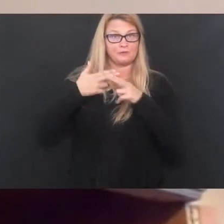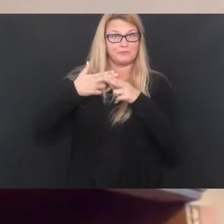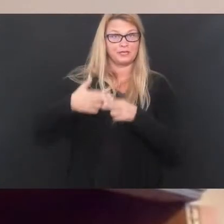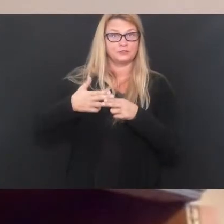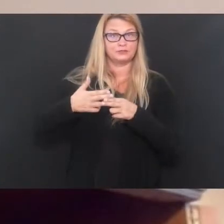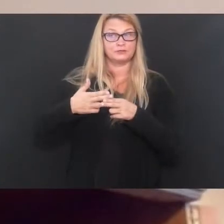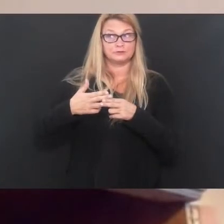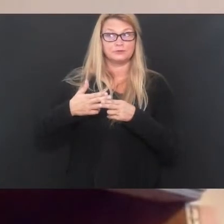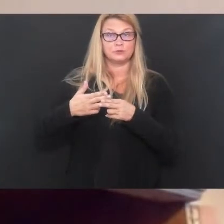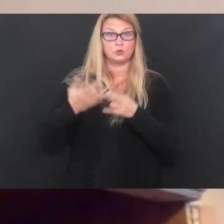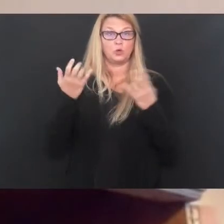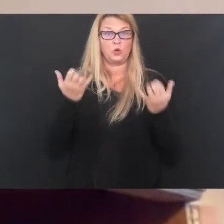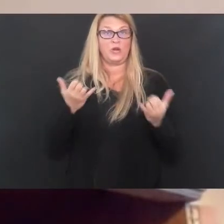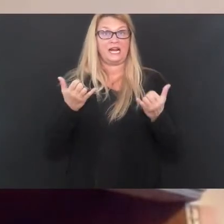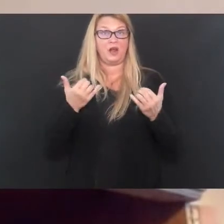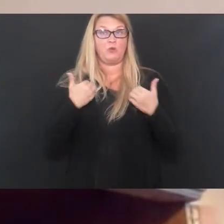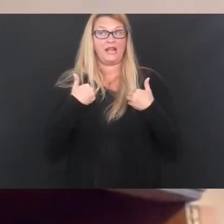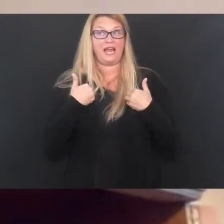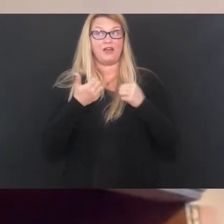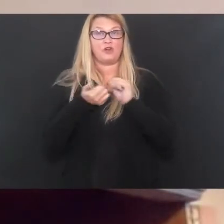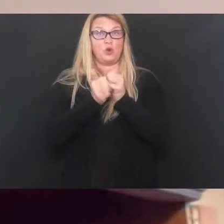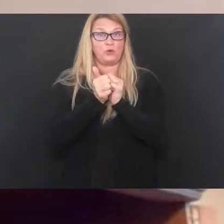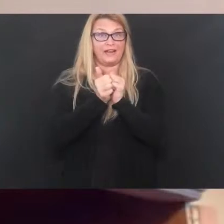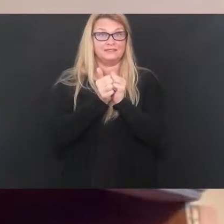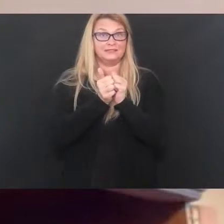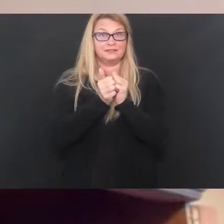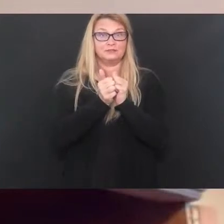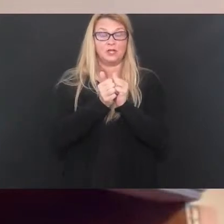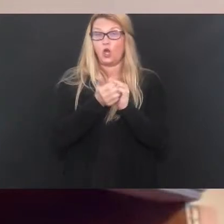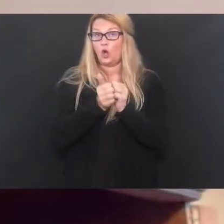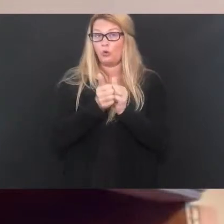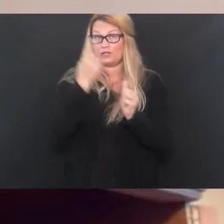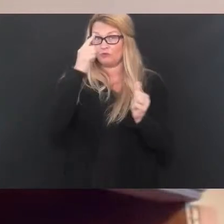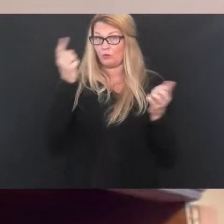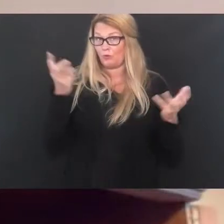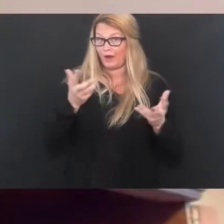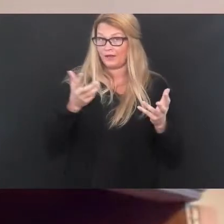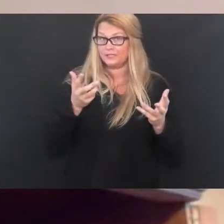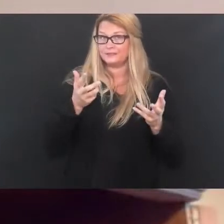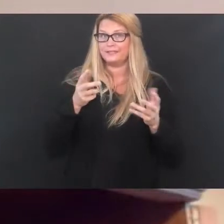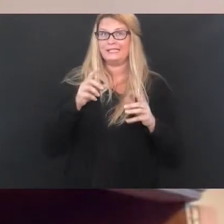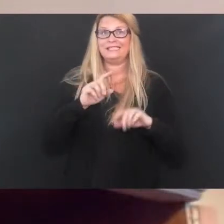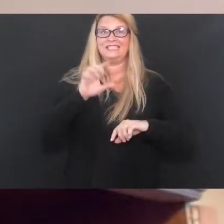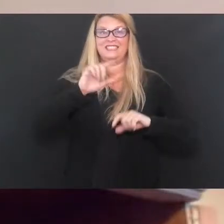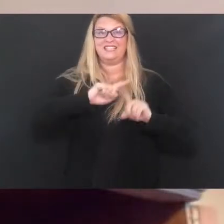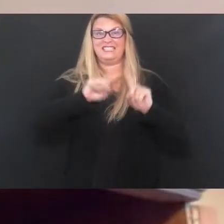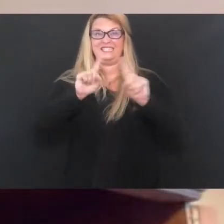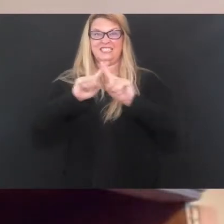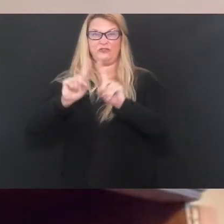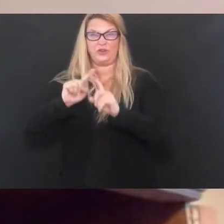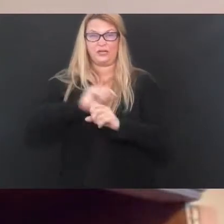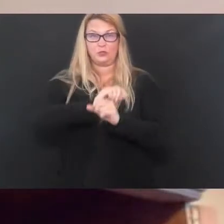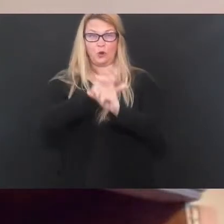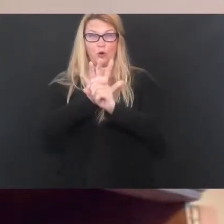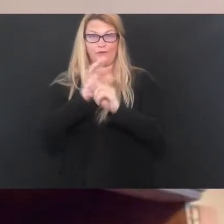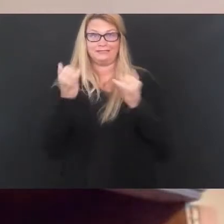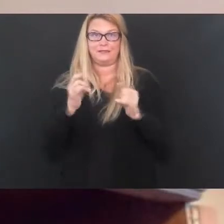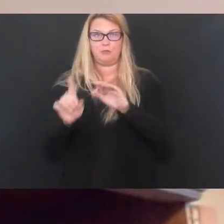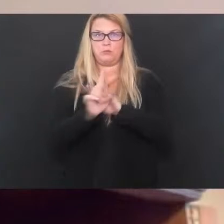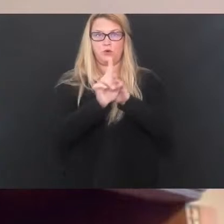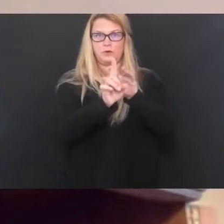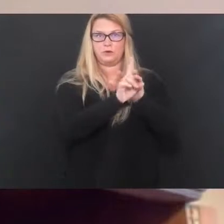a race. These variants that are coming, as Dr. Marsh and Dr. Amjad will tell us, are much